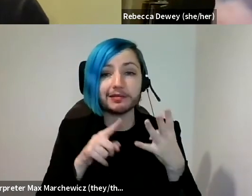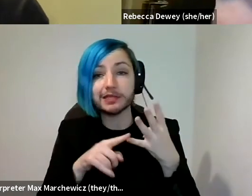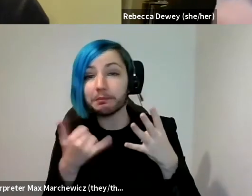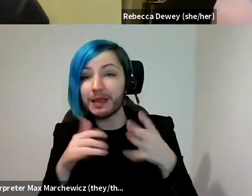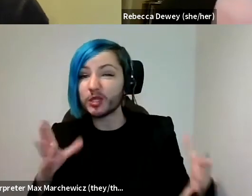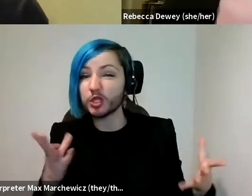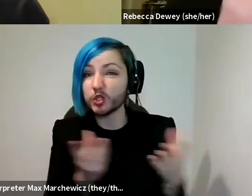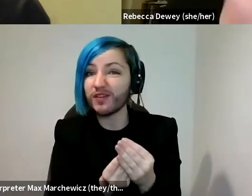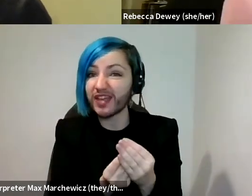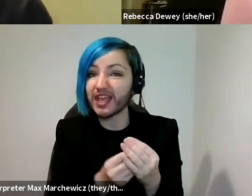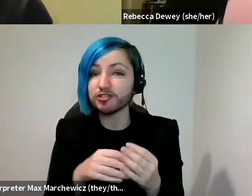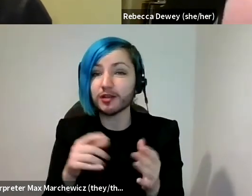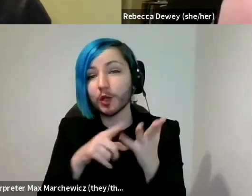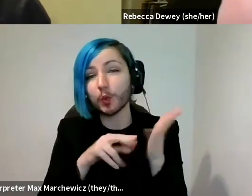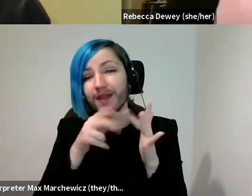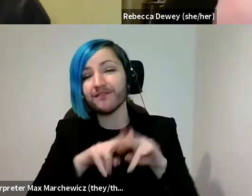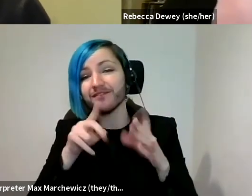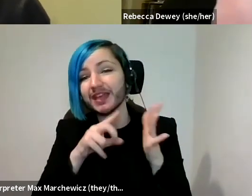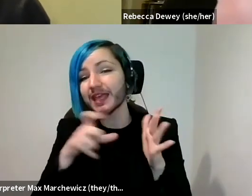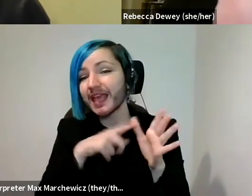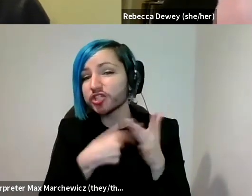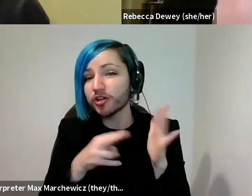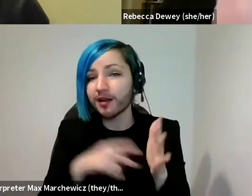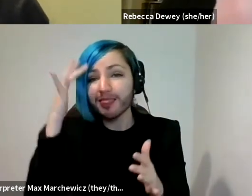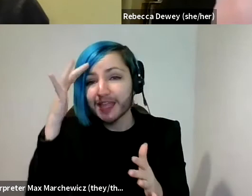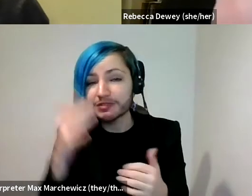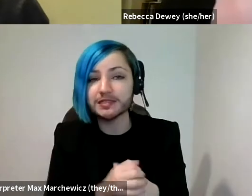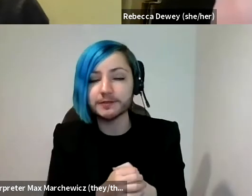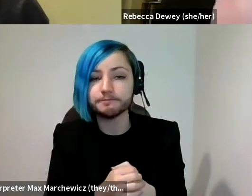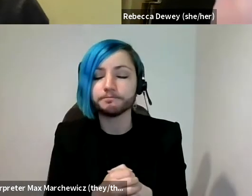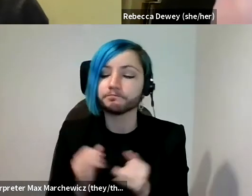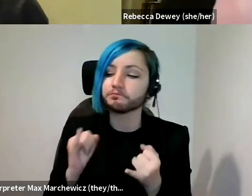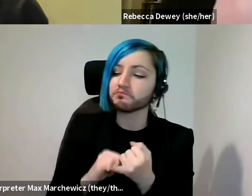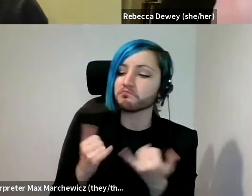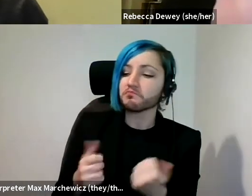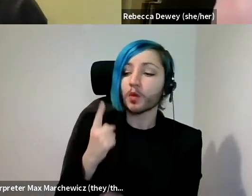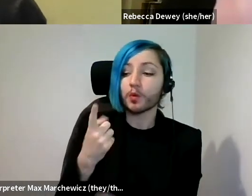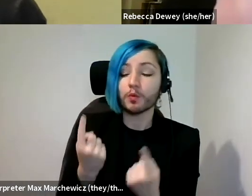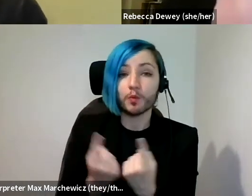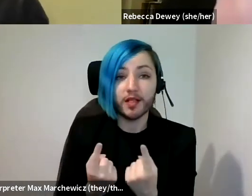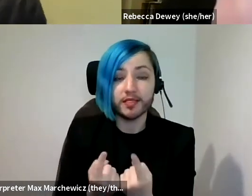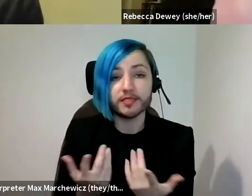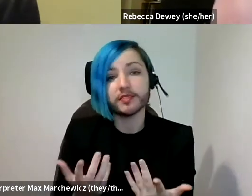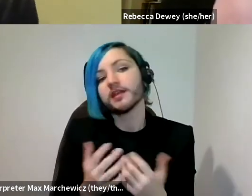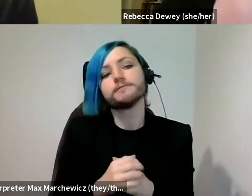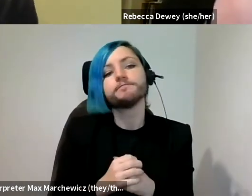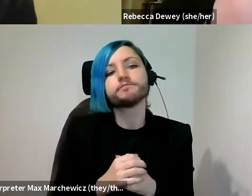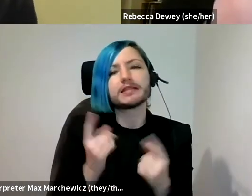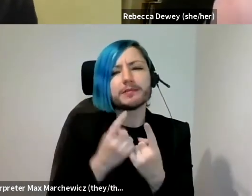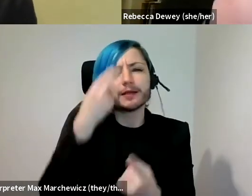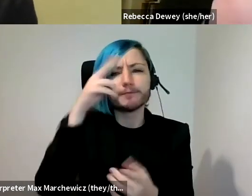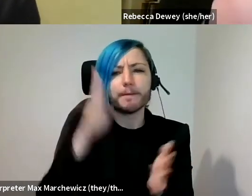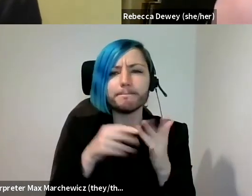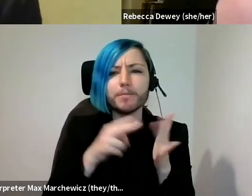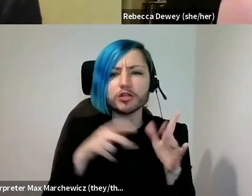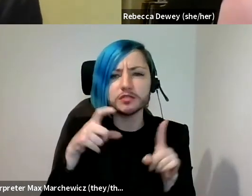theories? Sure. So one of the things our observations have done is rule out a whole, there's something called MOND,